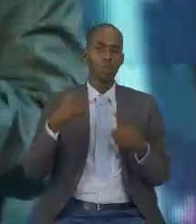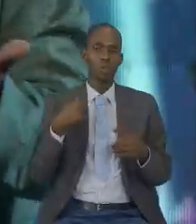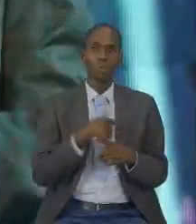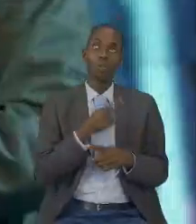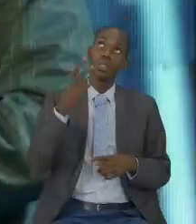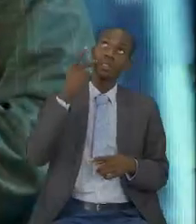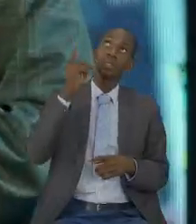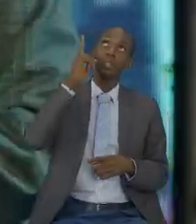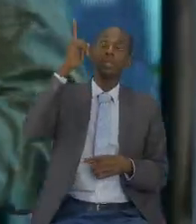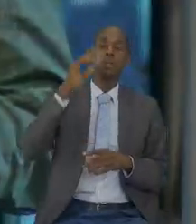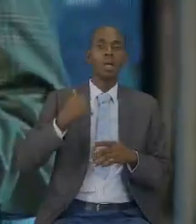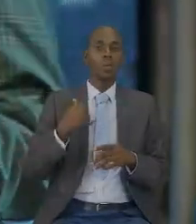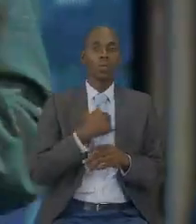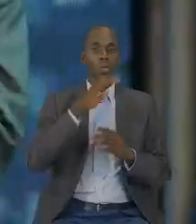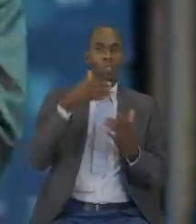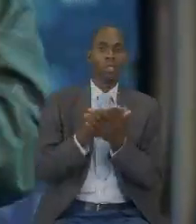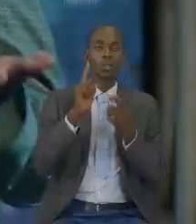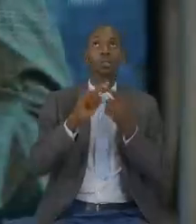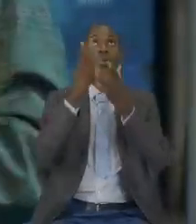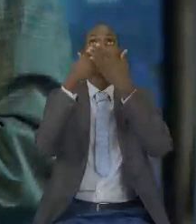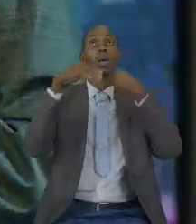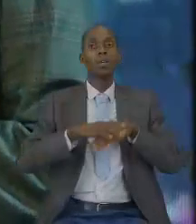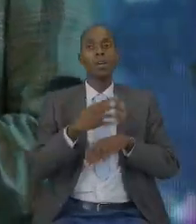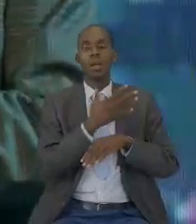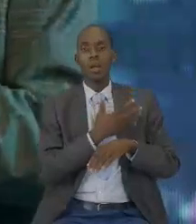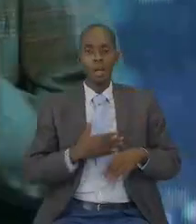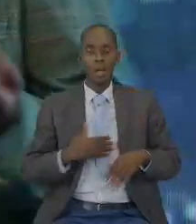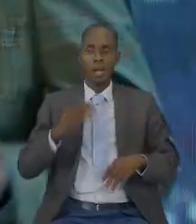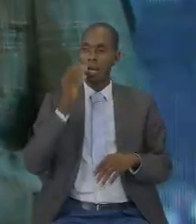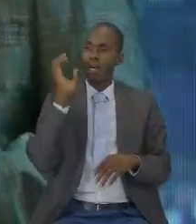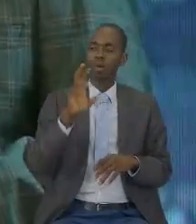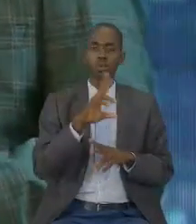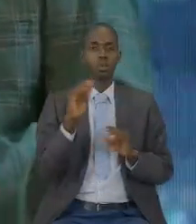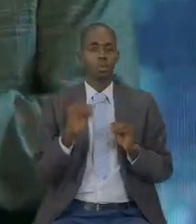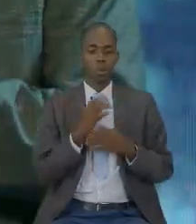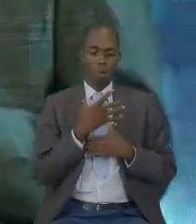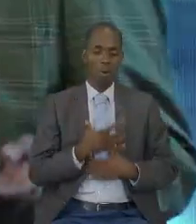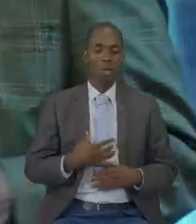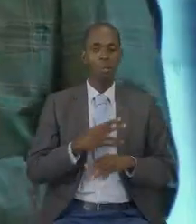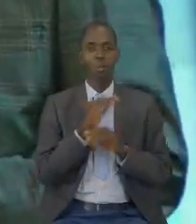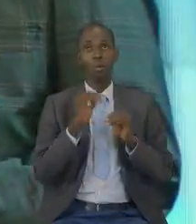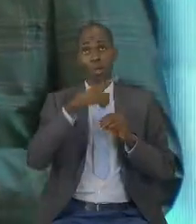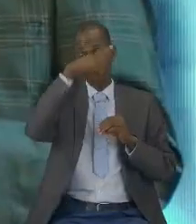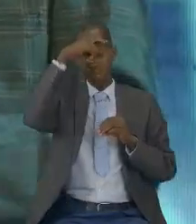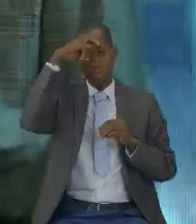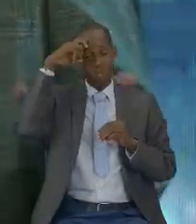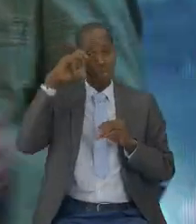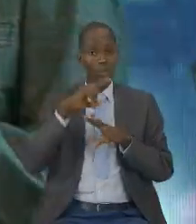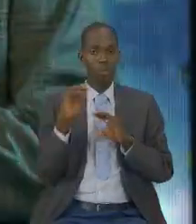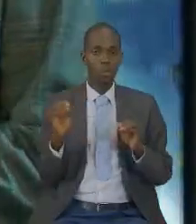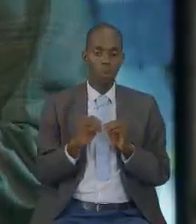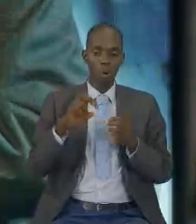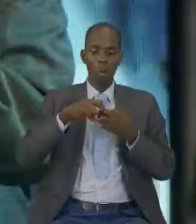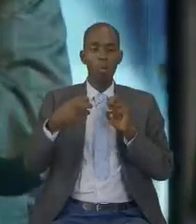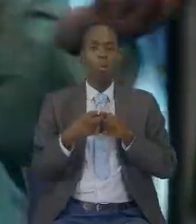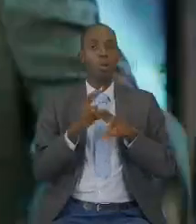and then we get to heaven and curse no more, hunger no more, heat no more, problems